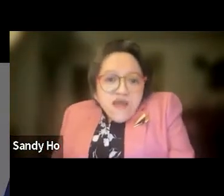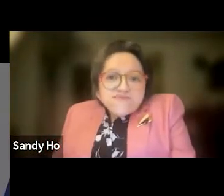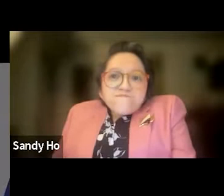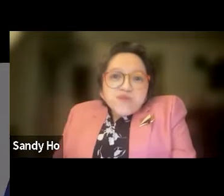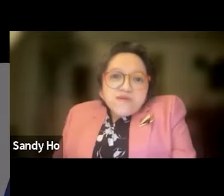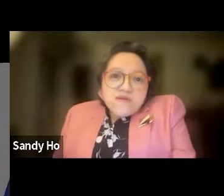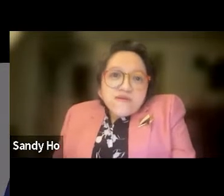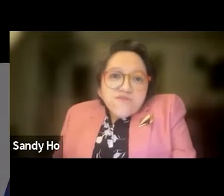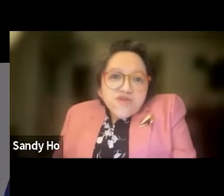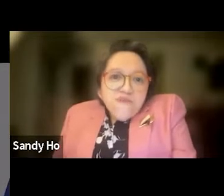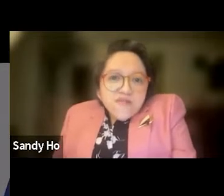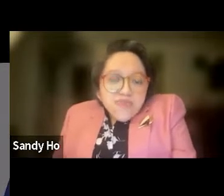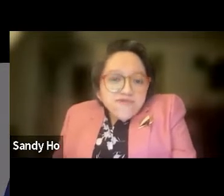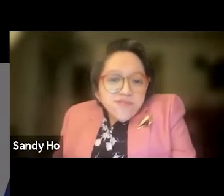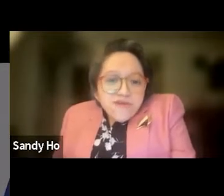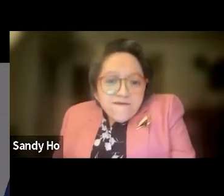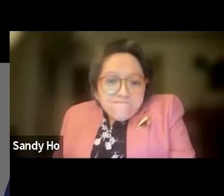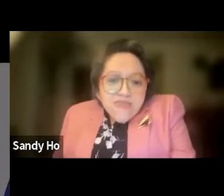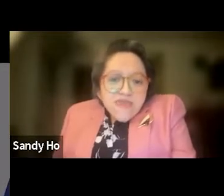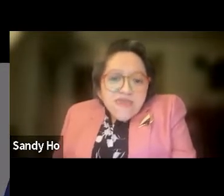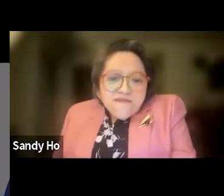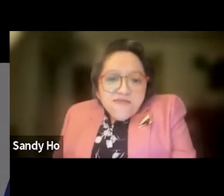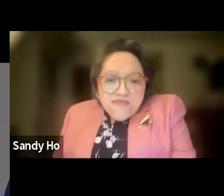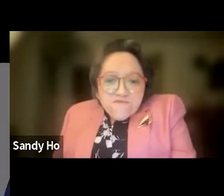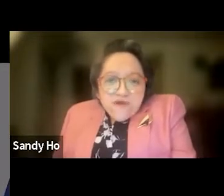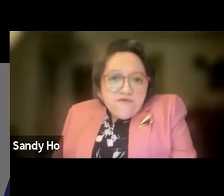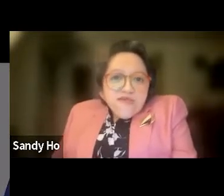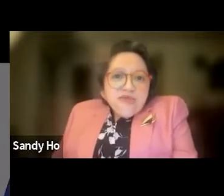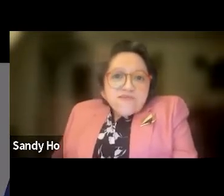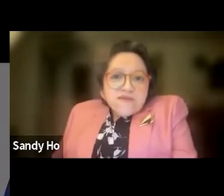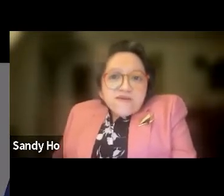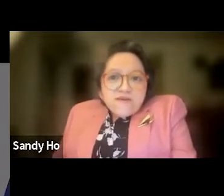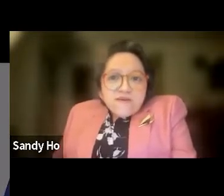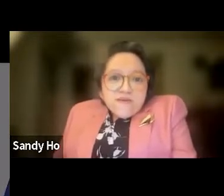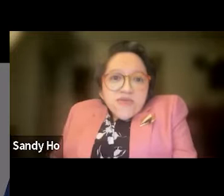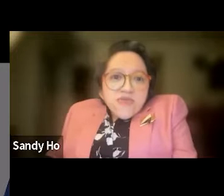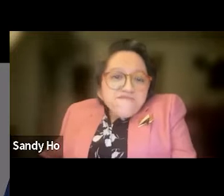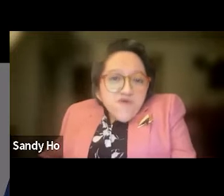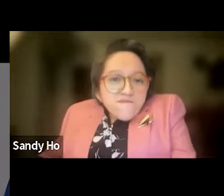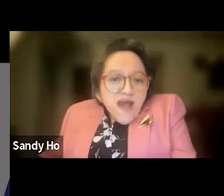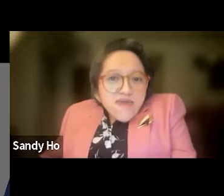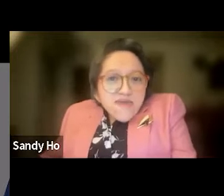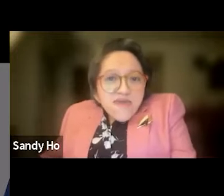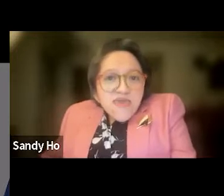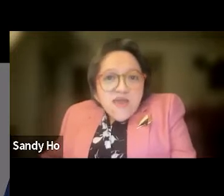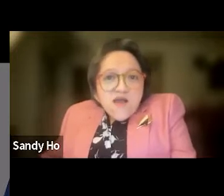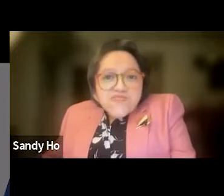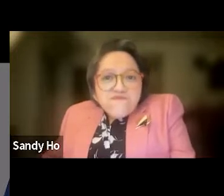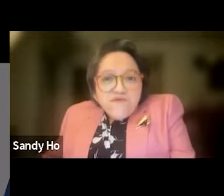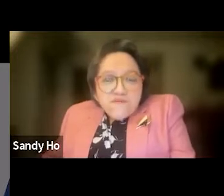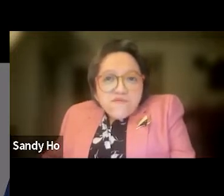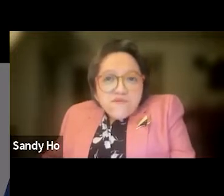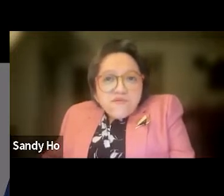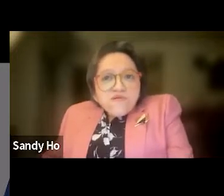does not simply emerge spontaneously and, as it were, organically. It is formed by and helps